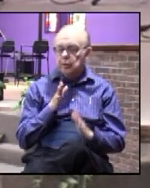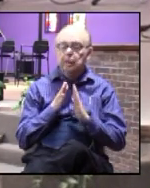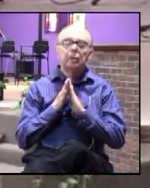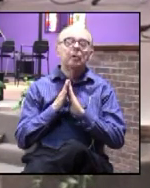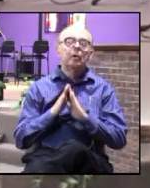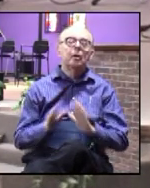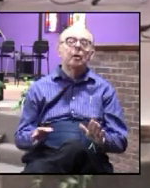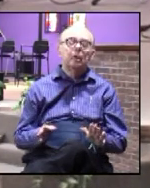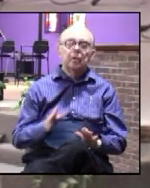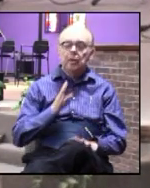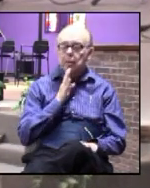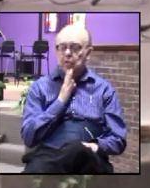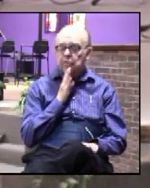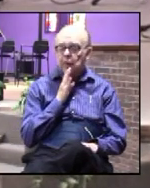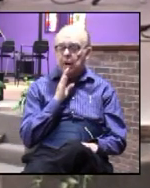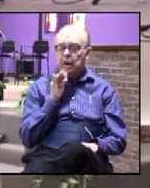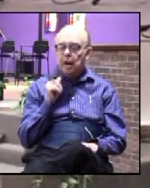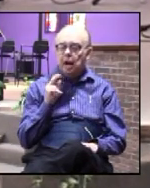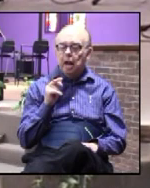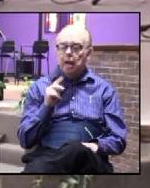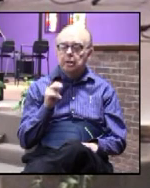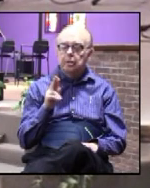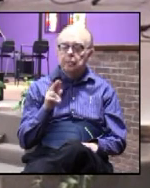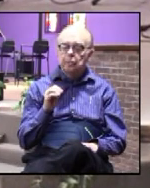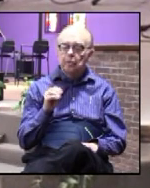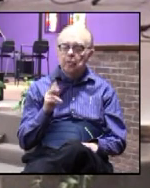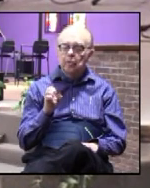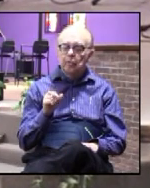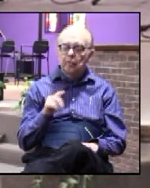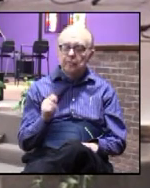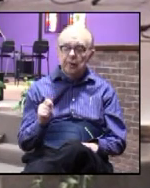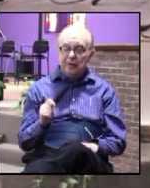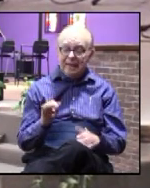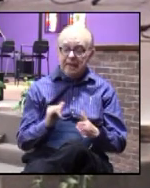You want to talk introvert? That was Carol.